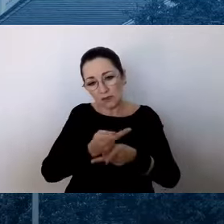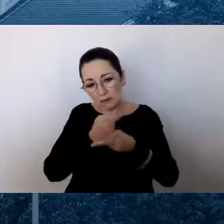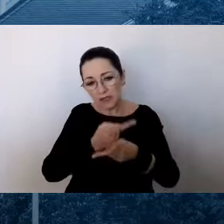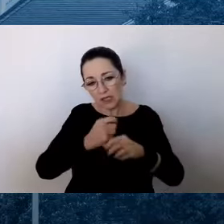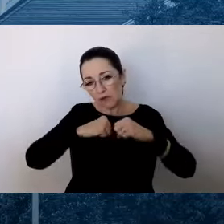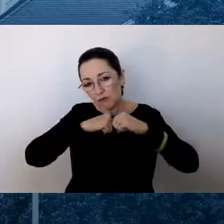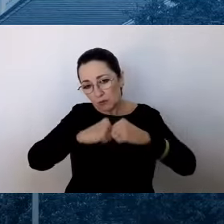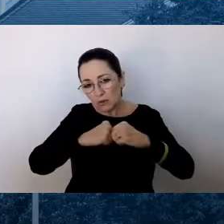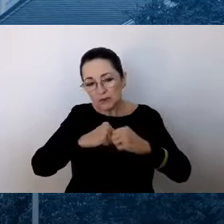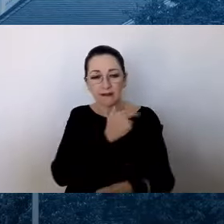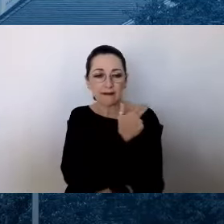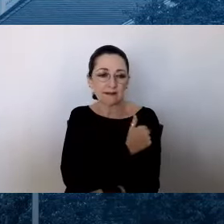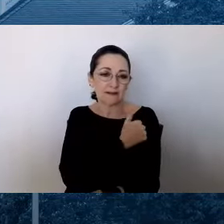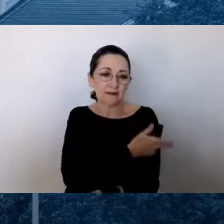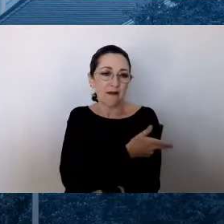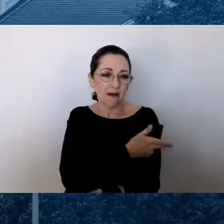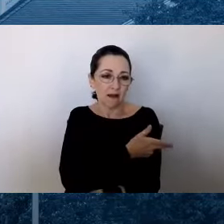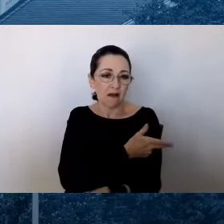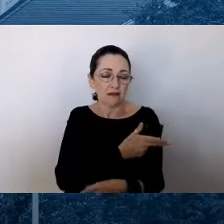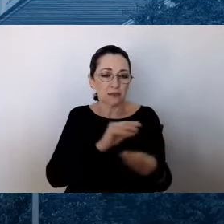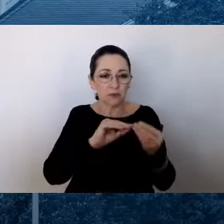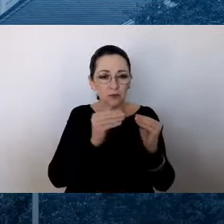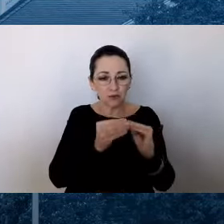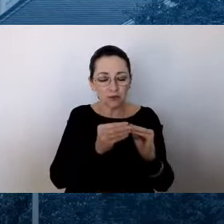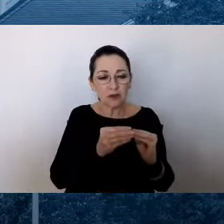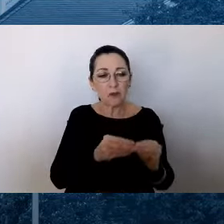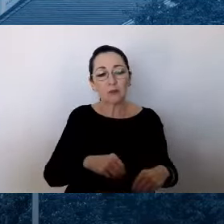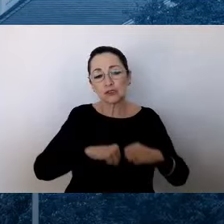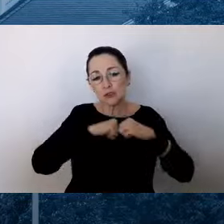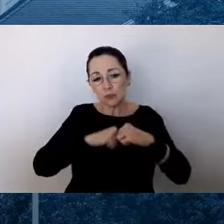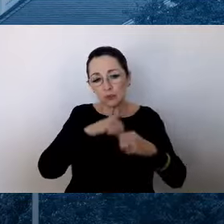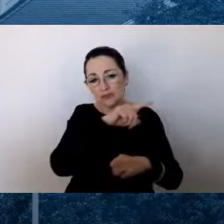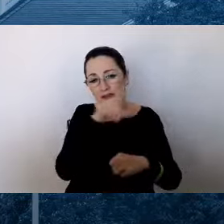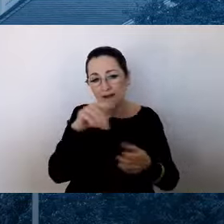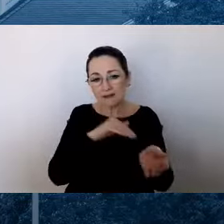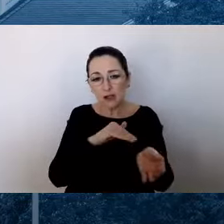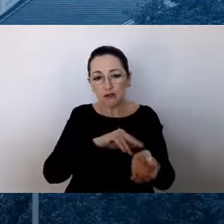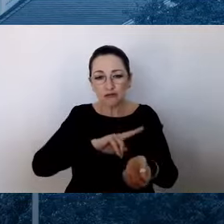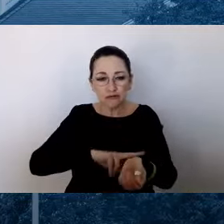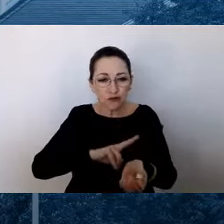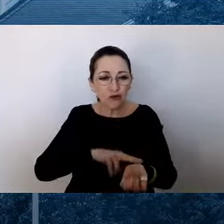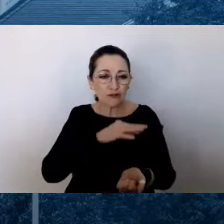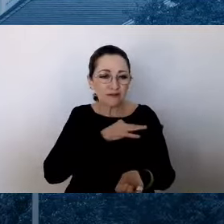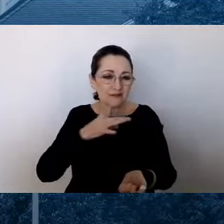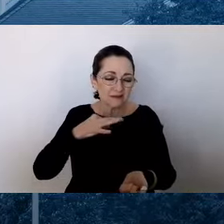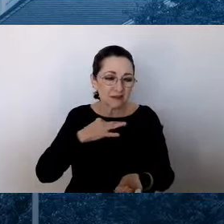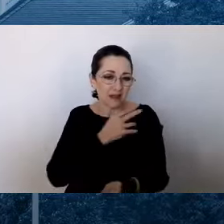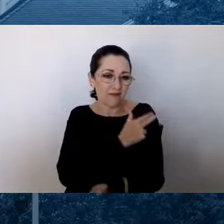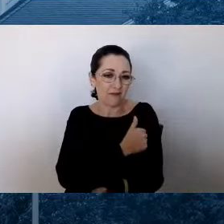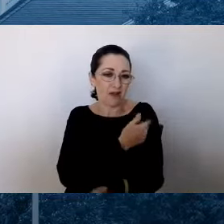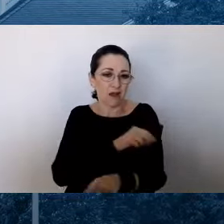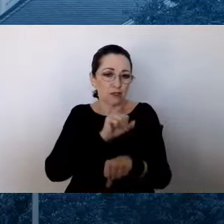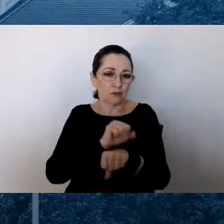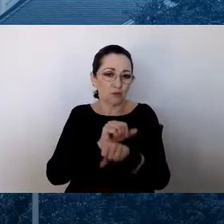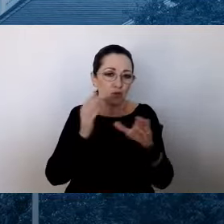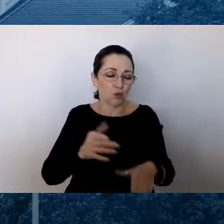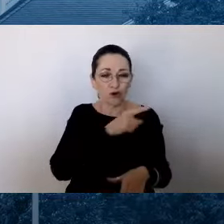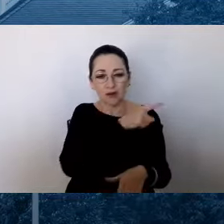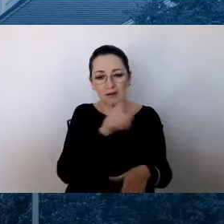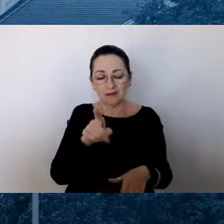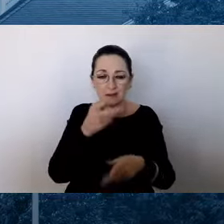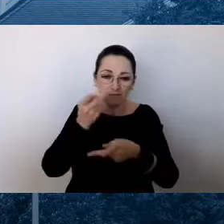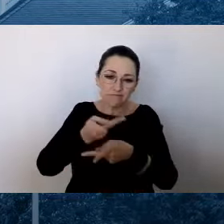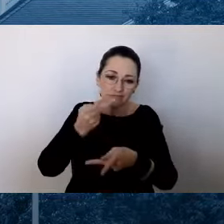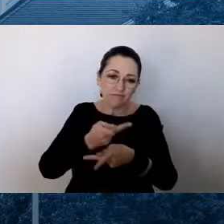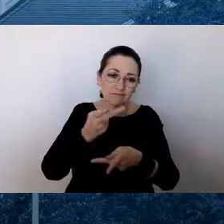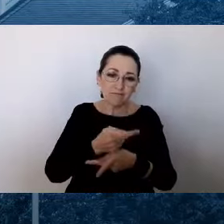capacity, to protect all those frontline nursing and hospital staff workers that have to deal with folks that end up in